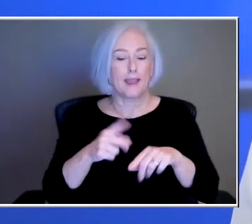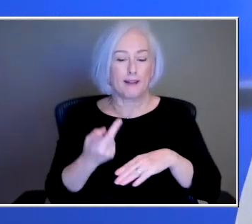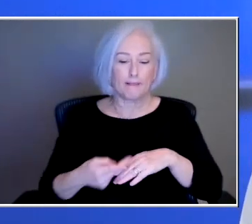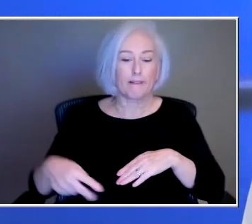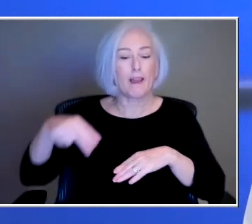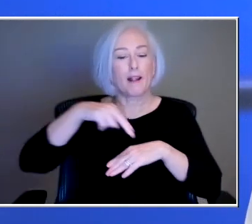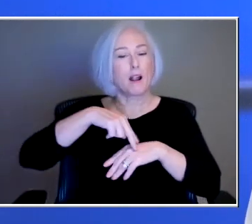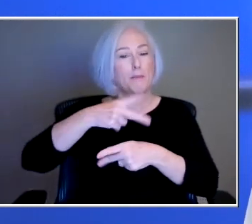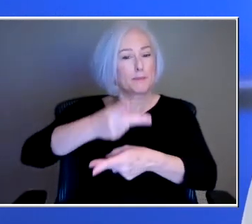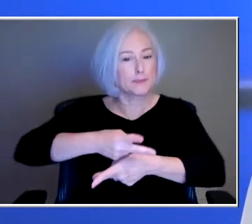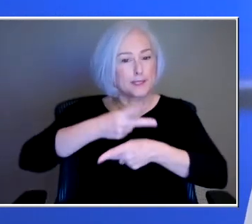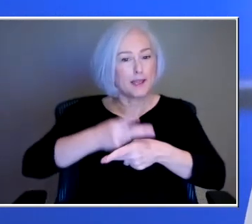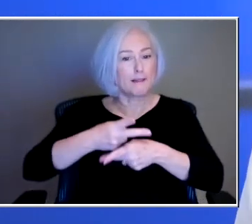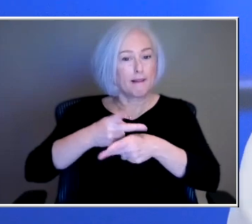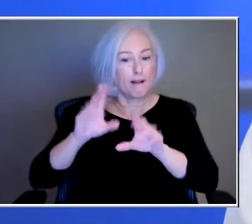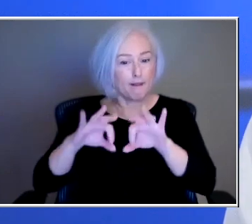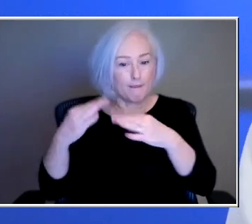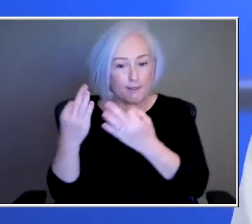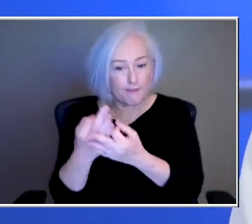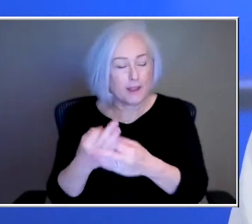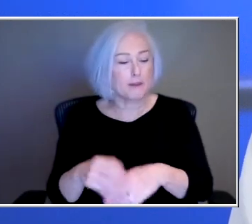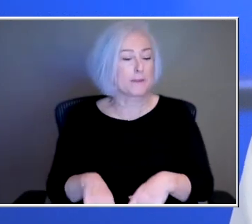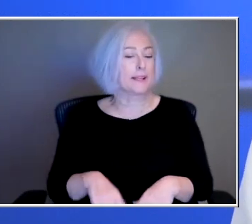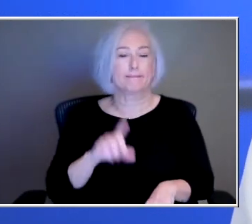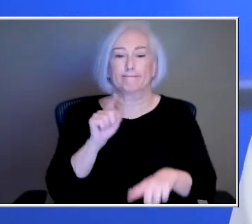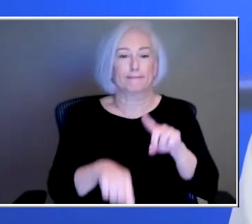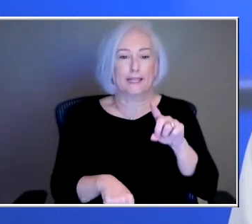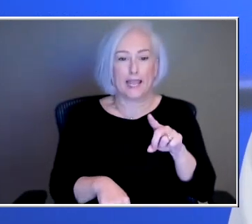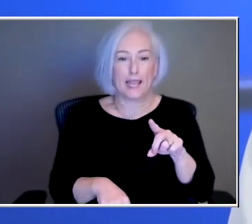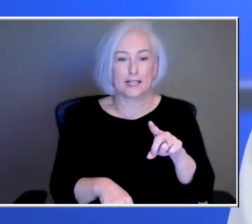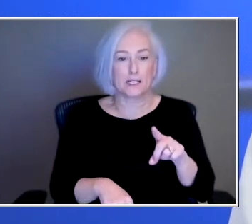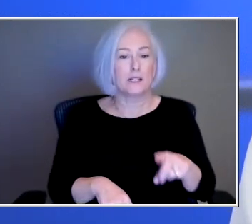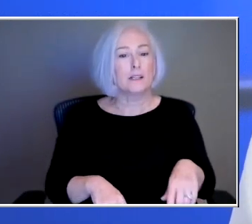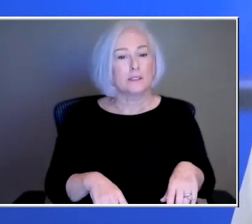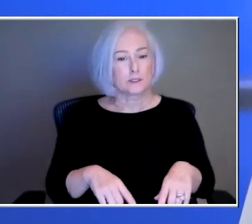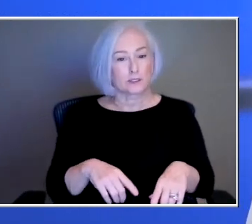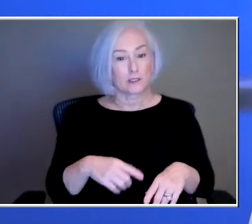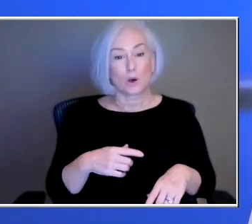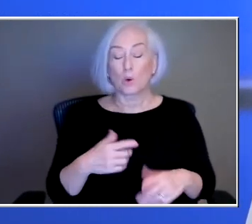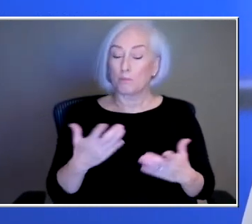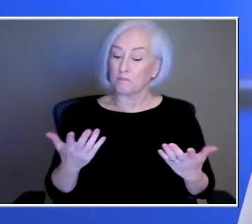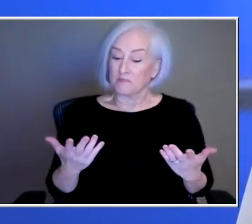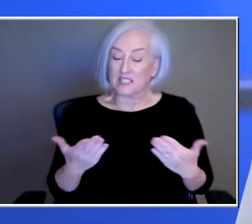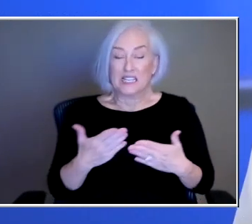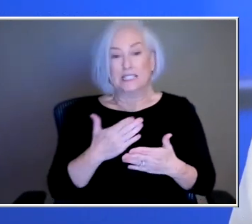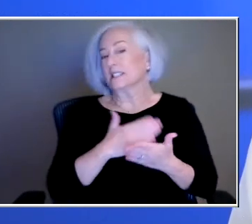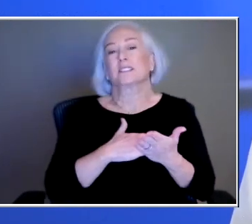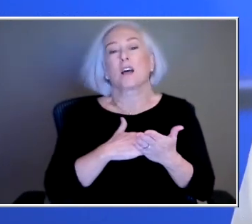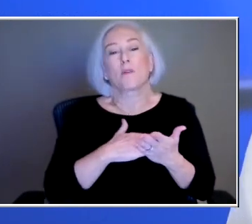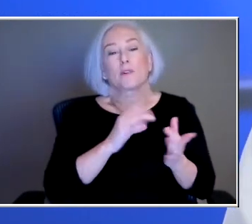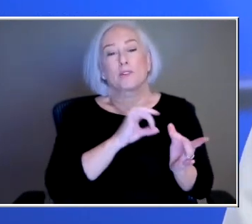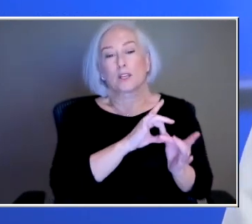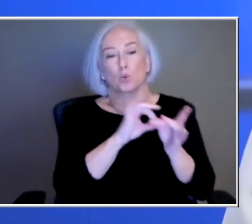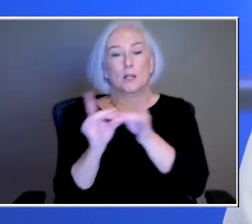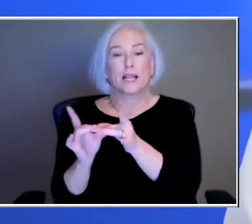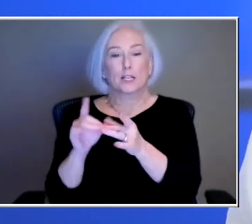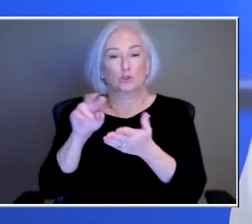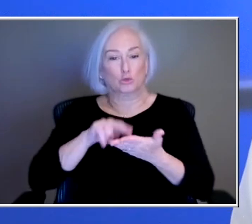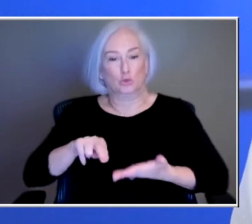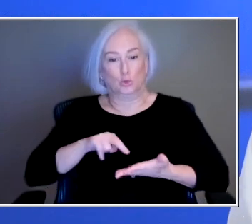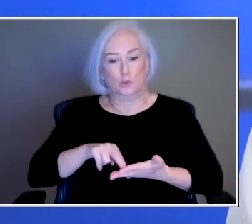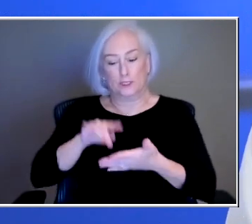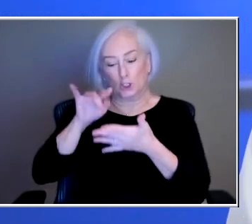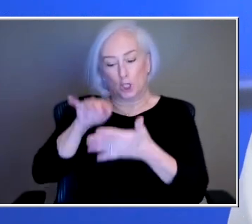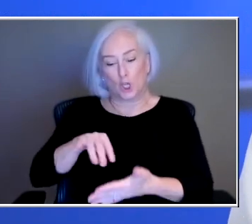a complex mechanism. I think to Dr. Hawkinson's point, some of this actually has been tied to research kind of looking at